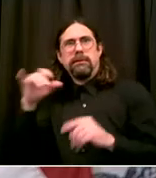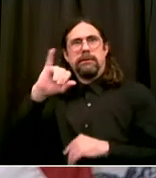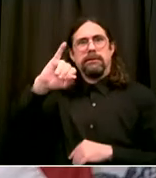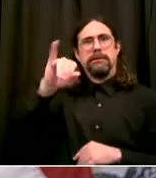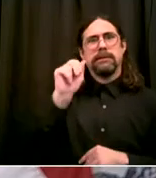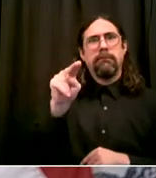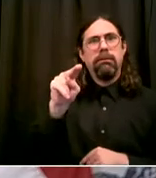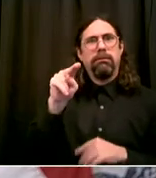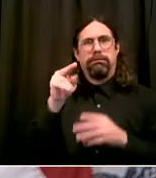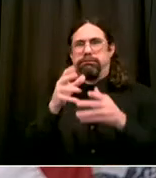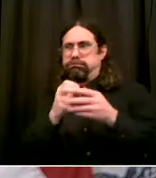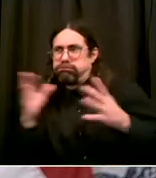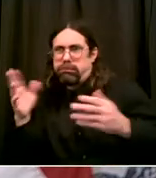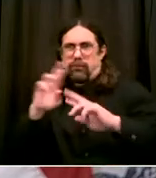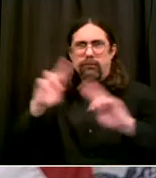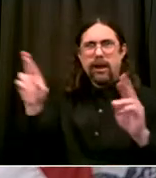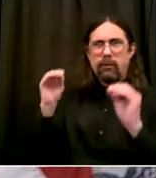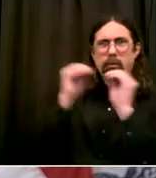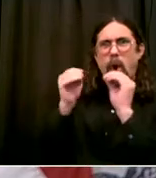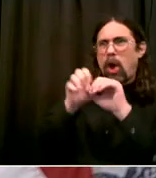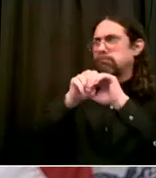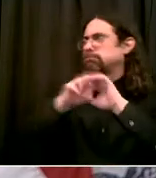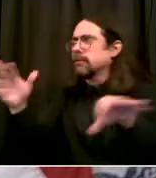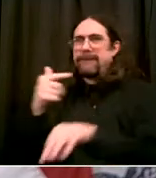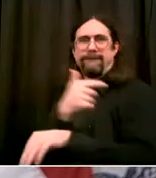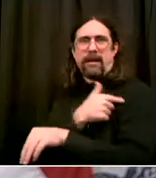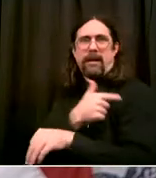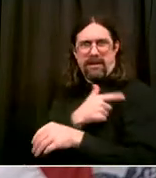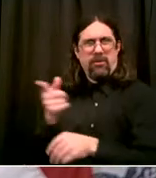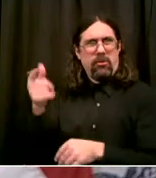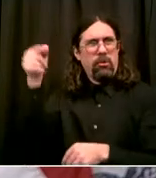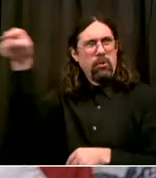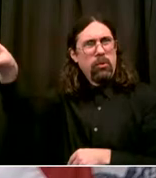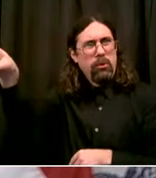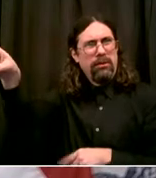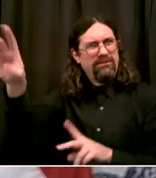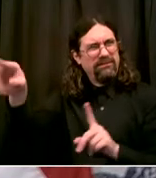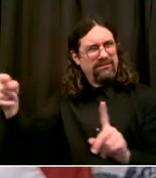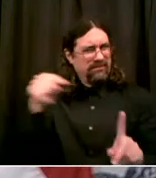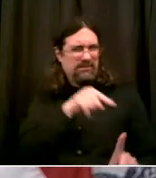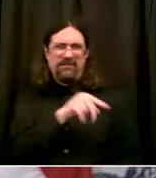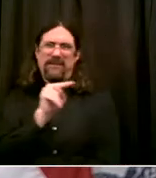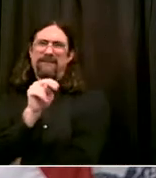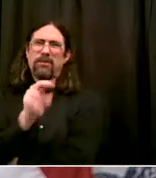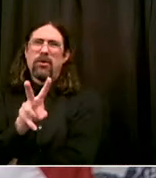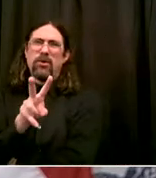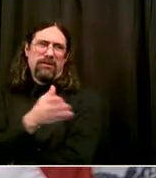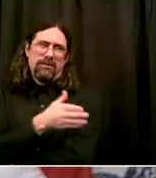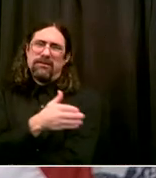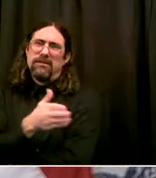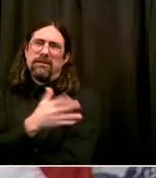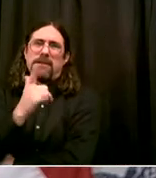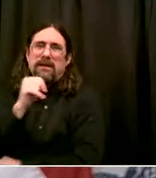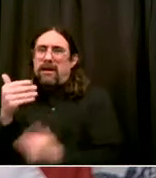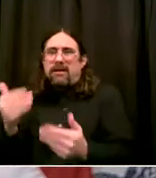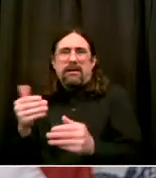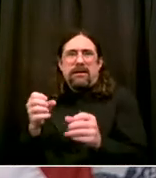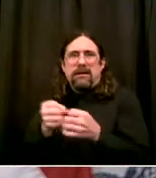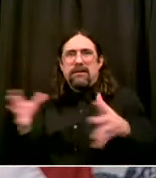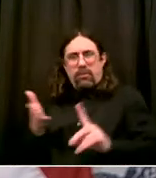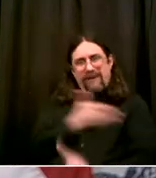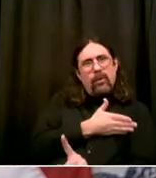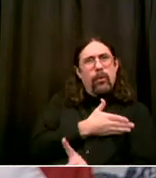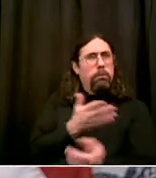we were going to get this right. Our doctors have spoken about this many times. This was a brand new vaccine with realities we